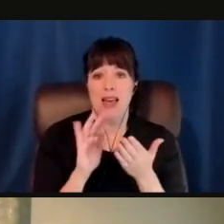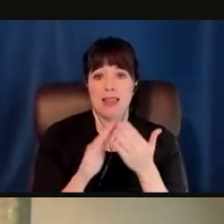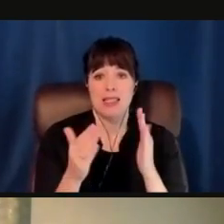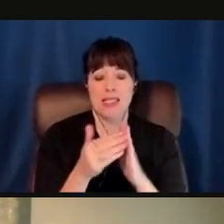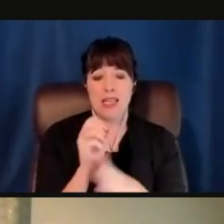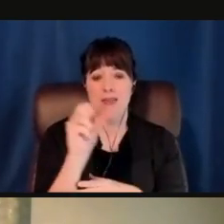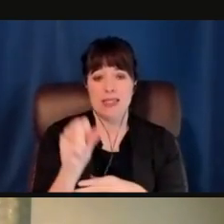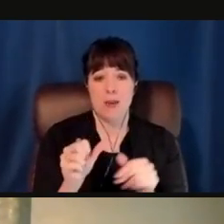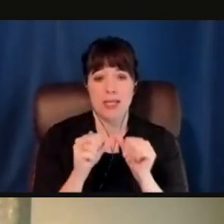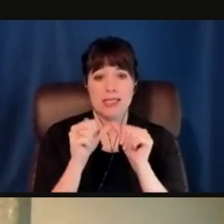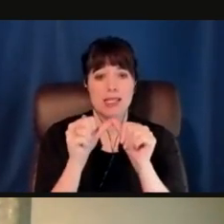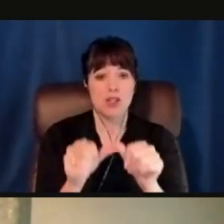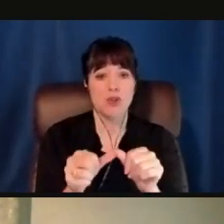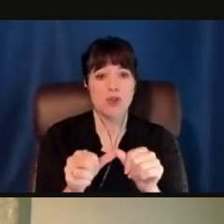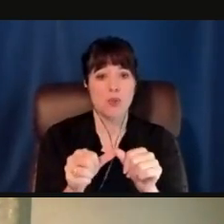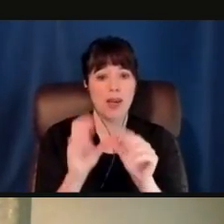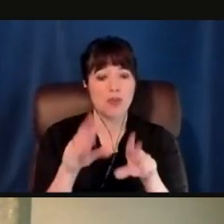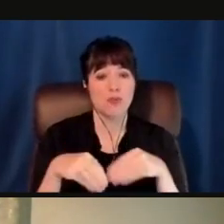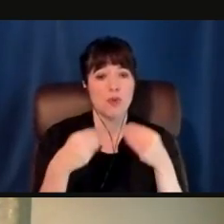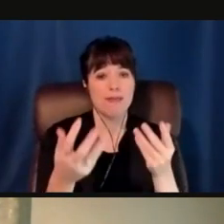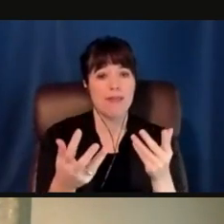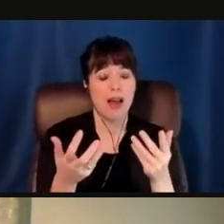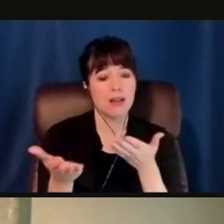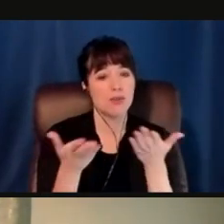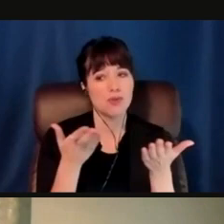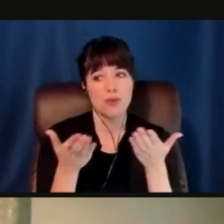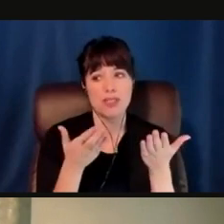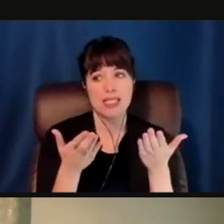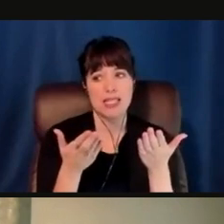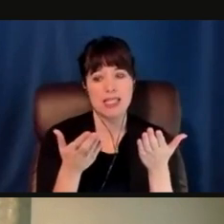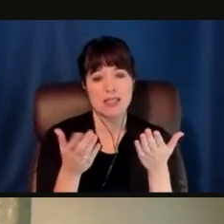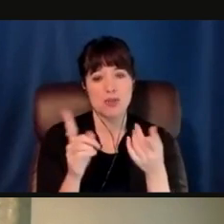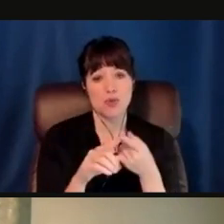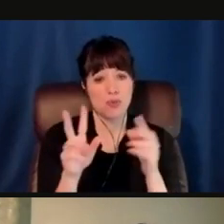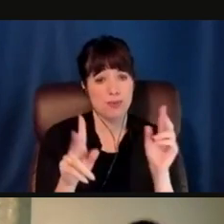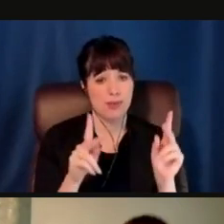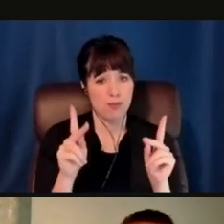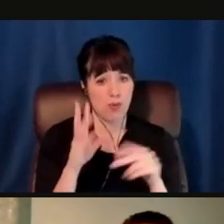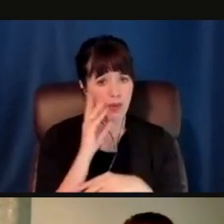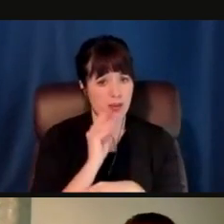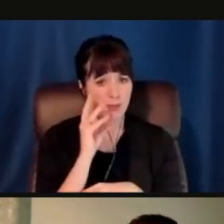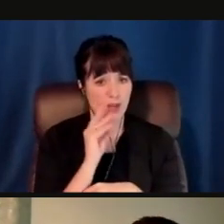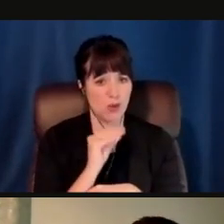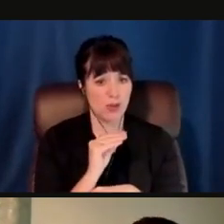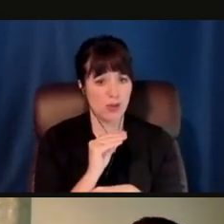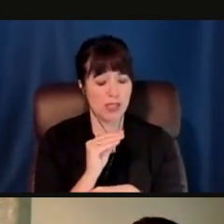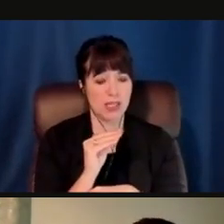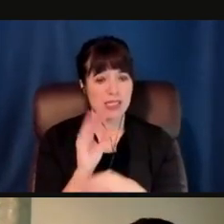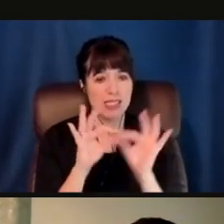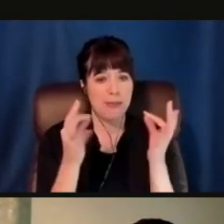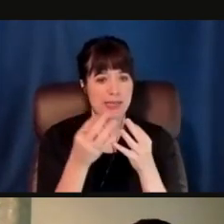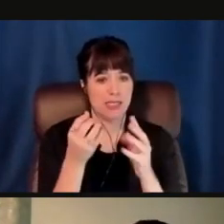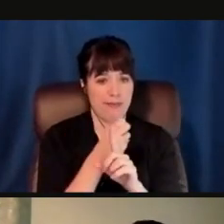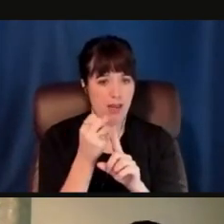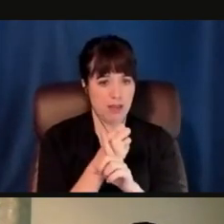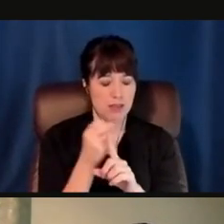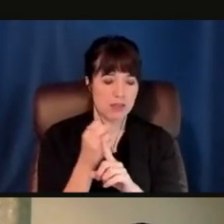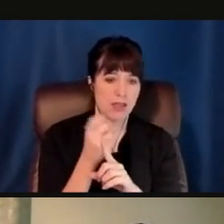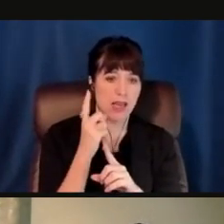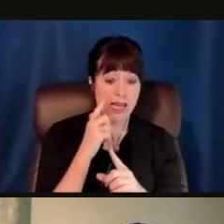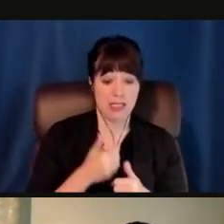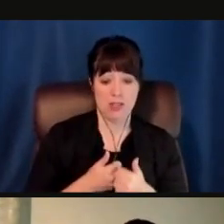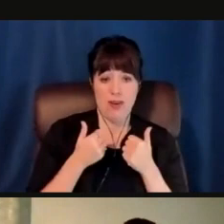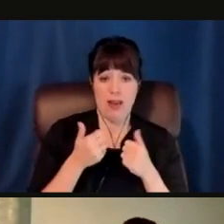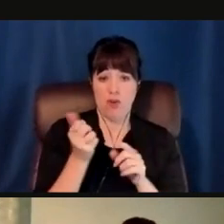is continuing to provide services to people who are experiencing domestic violence. As a survivor of